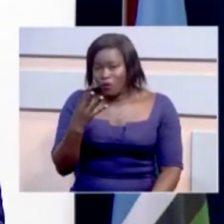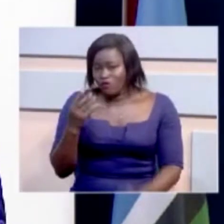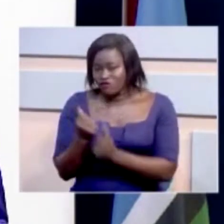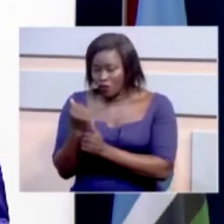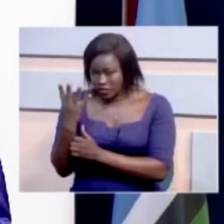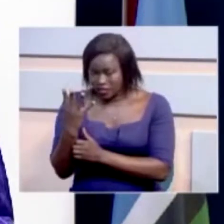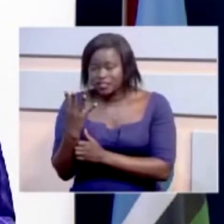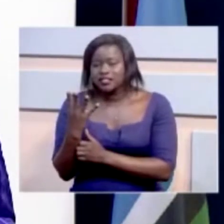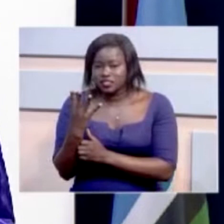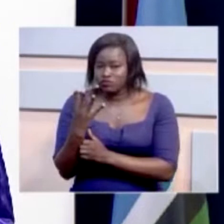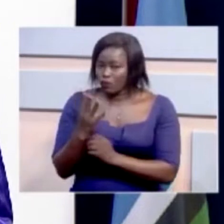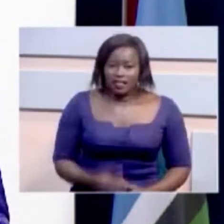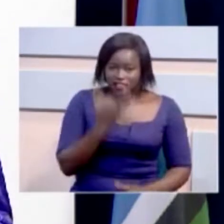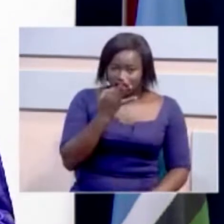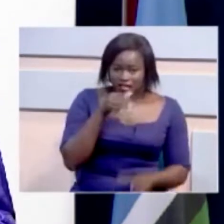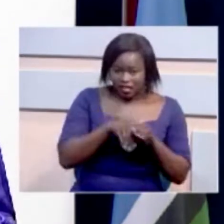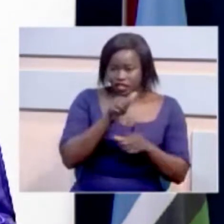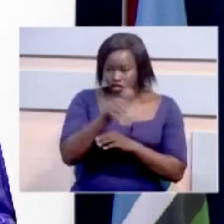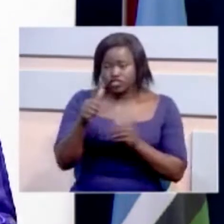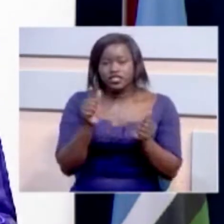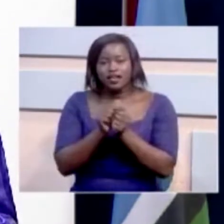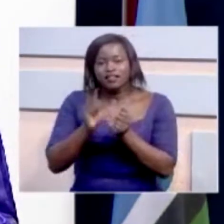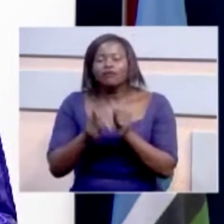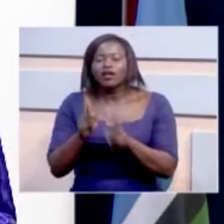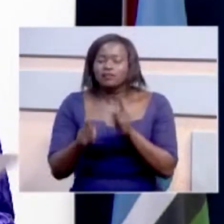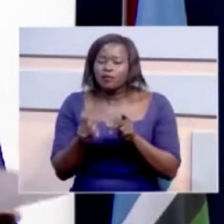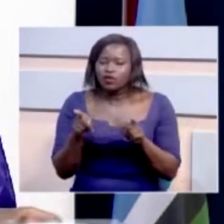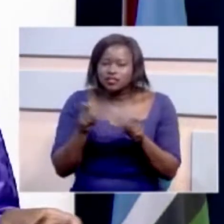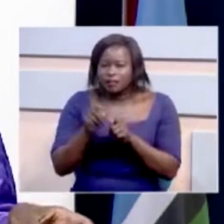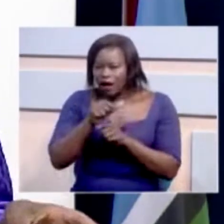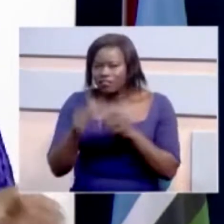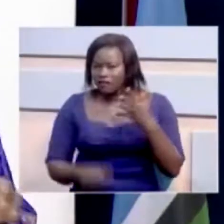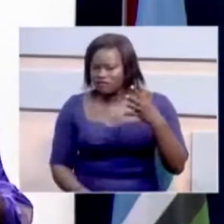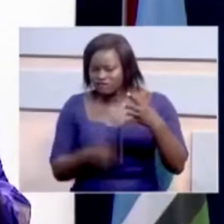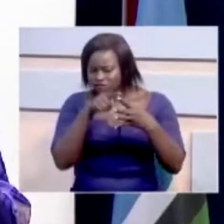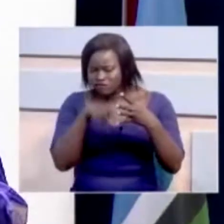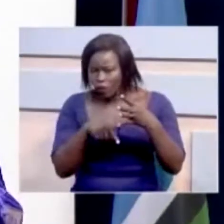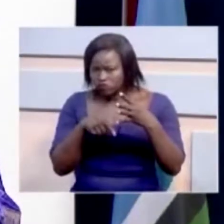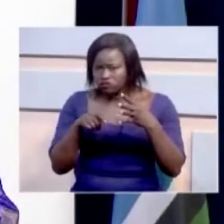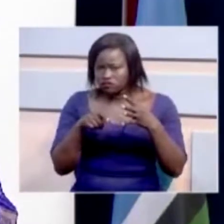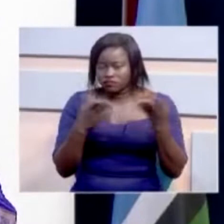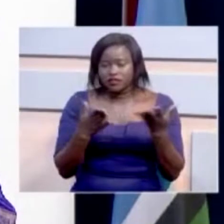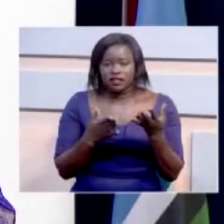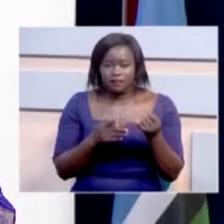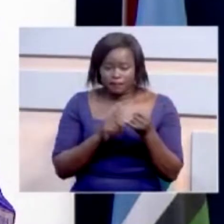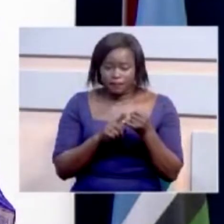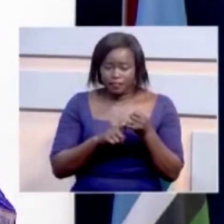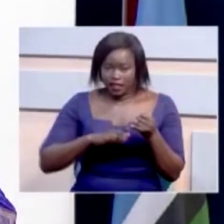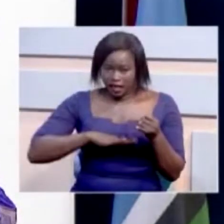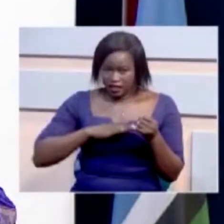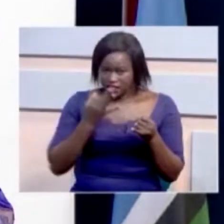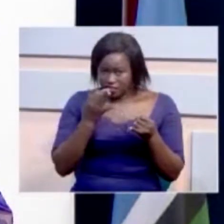23,414 targeted. The 4 sporadic cases were 1, a 30-year-old